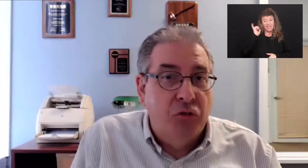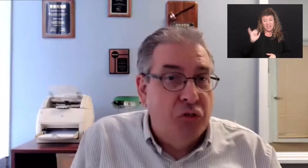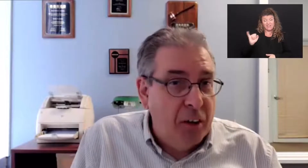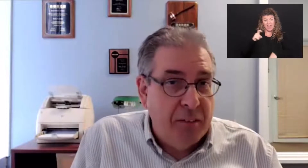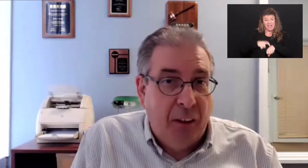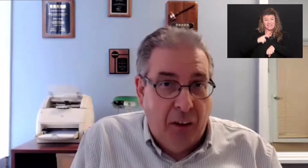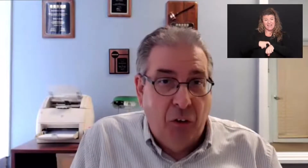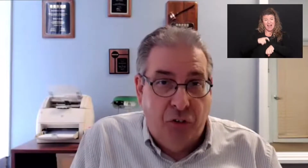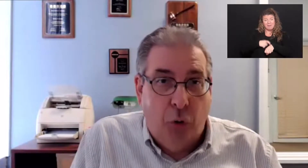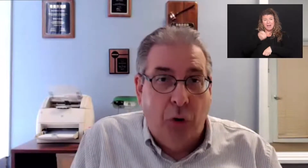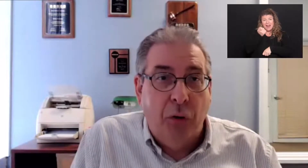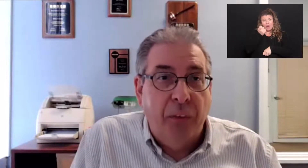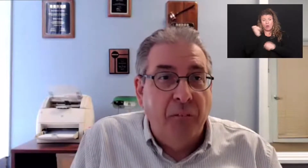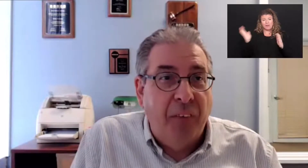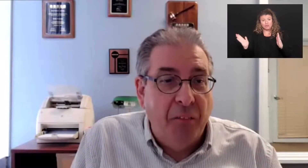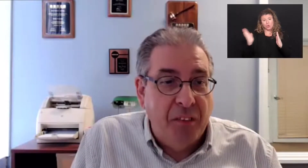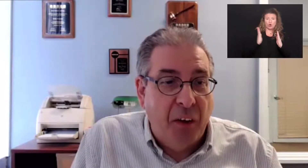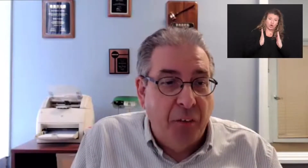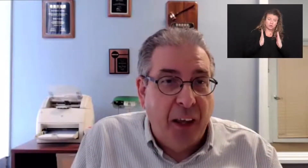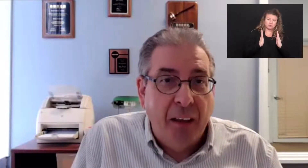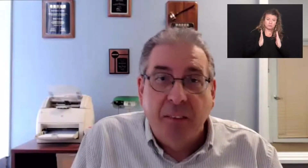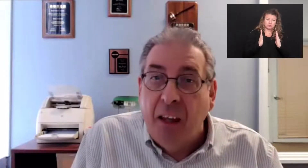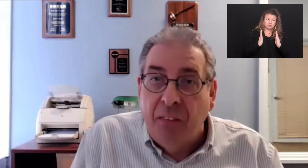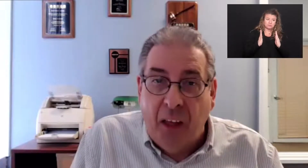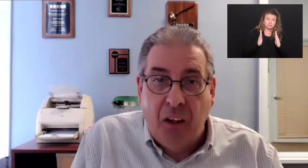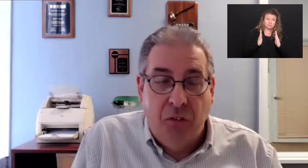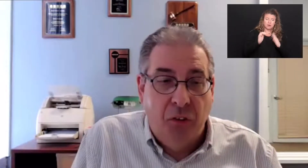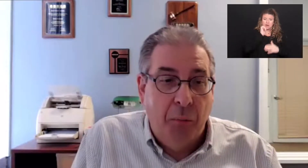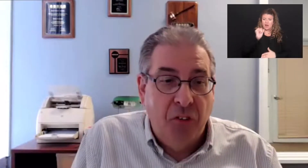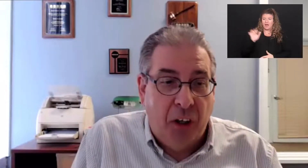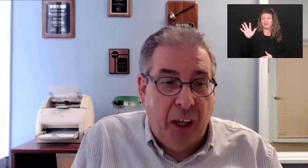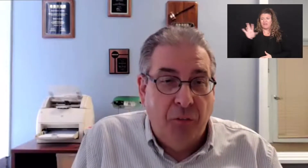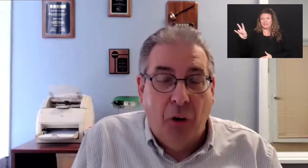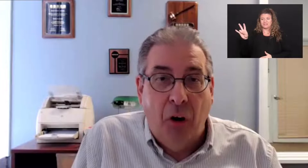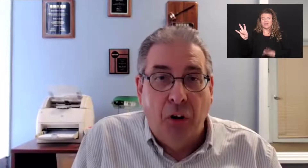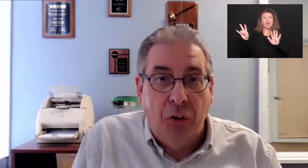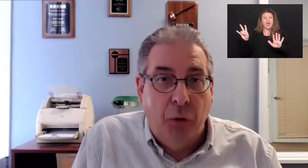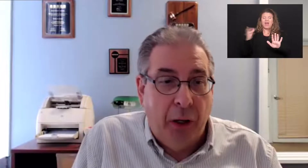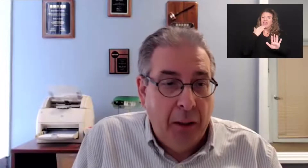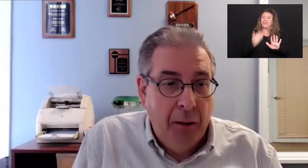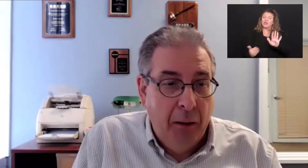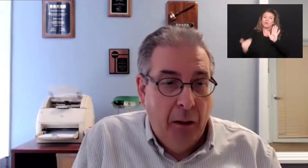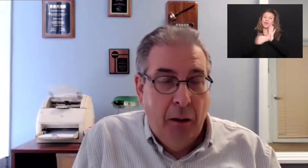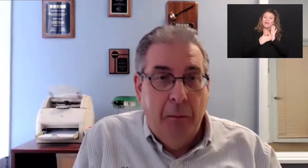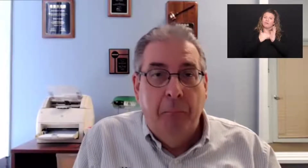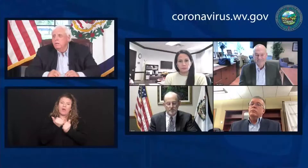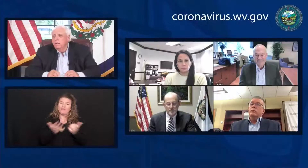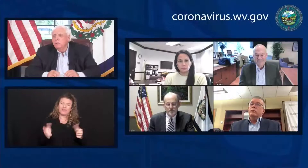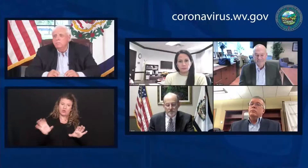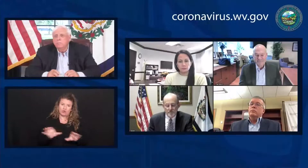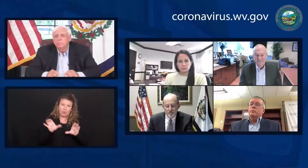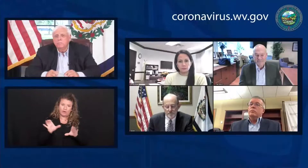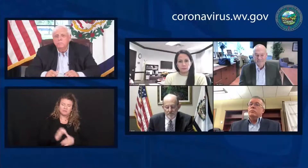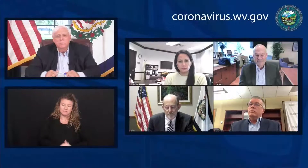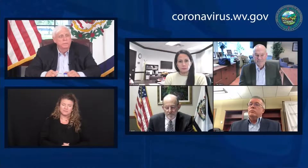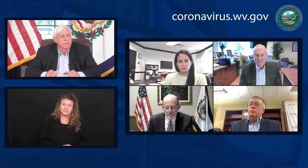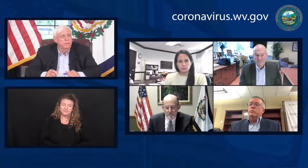was just a little shorter than 5 to 7 days? And thank you so much again for all you're doing.